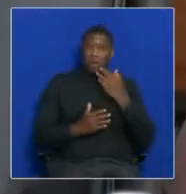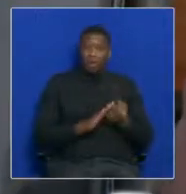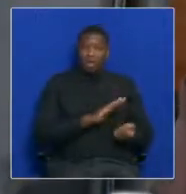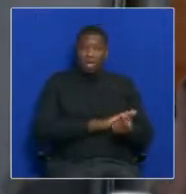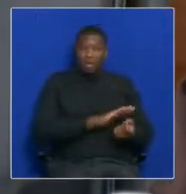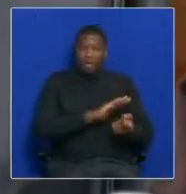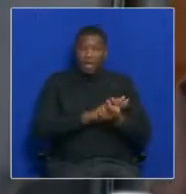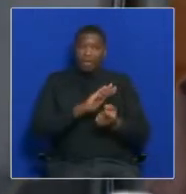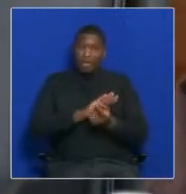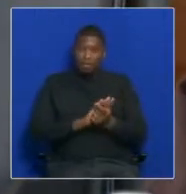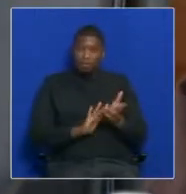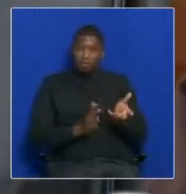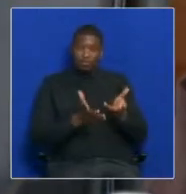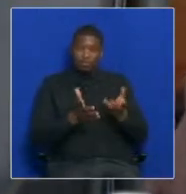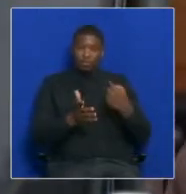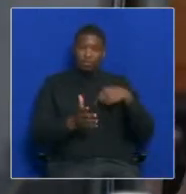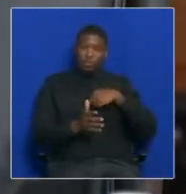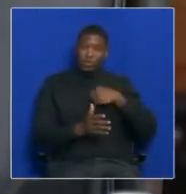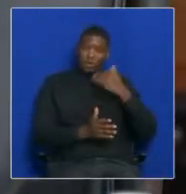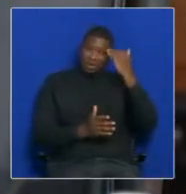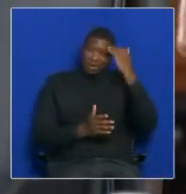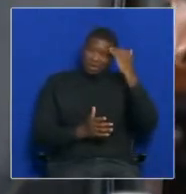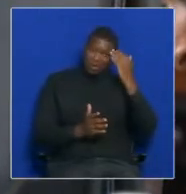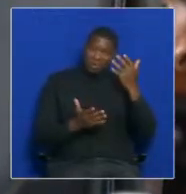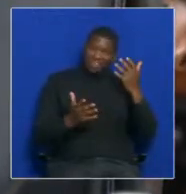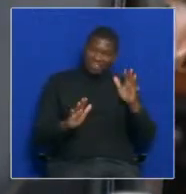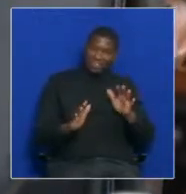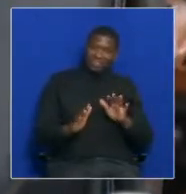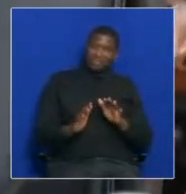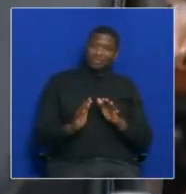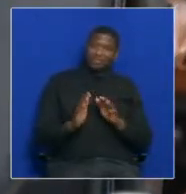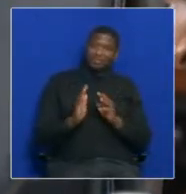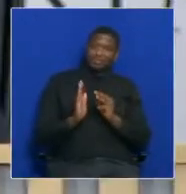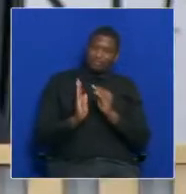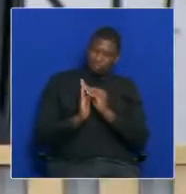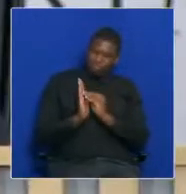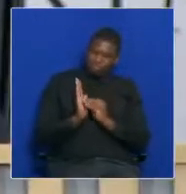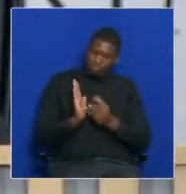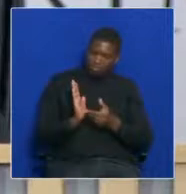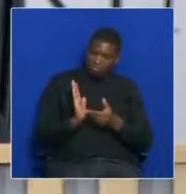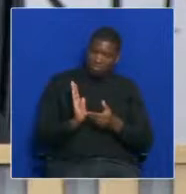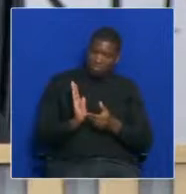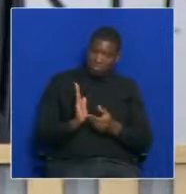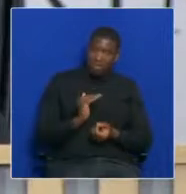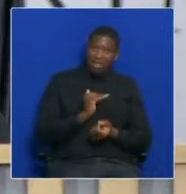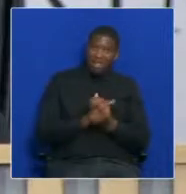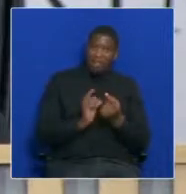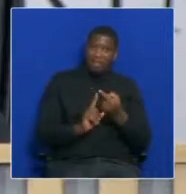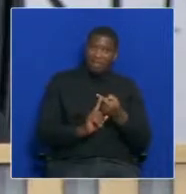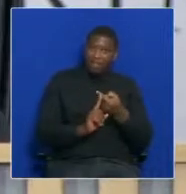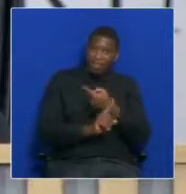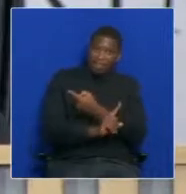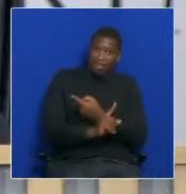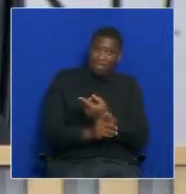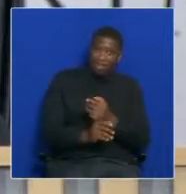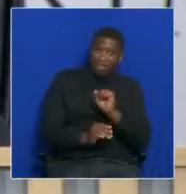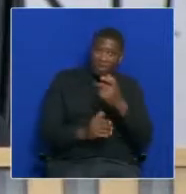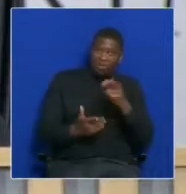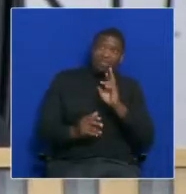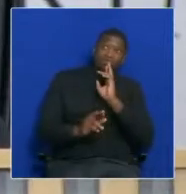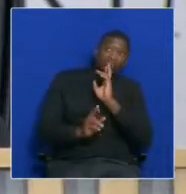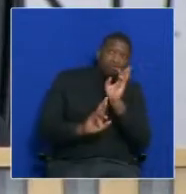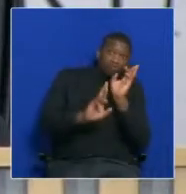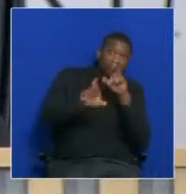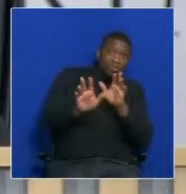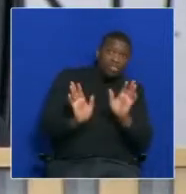of this manual, and you were well aware of that. Yes. Did you report to the NDPP? I